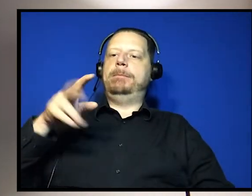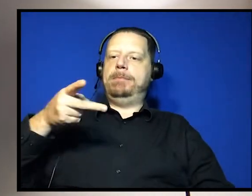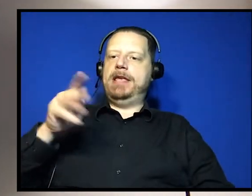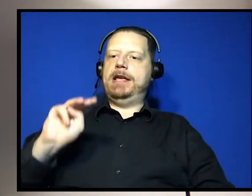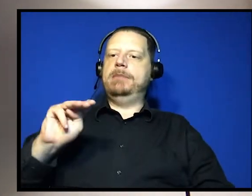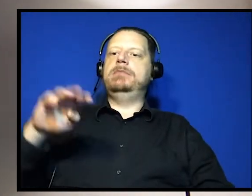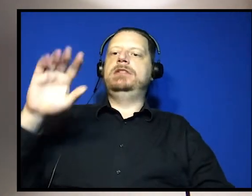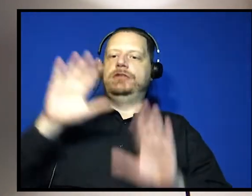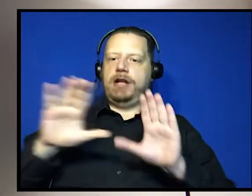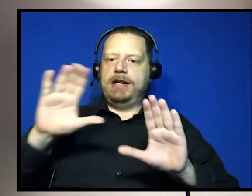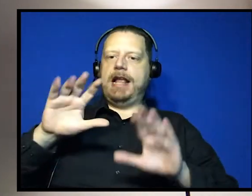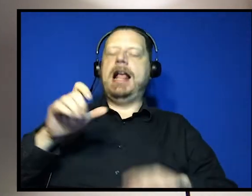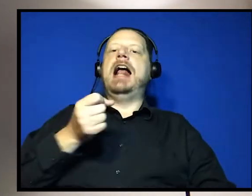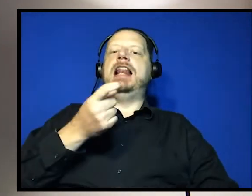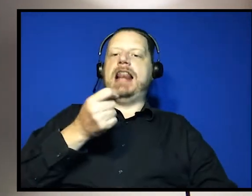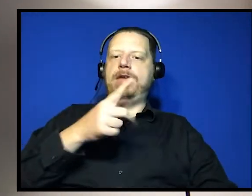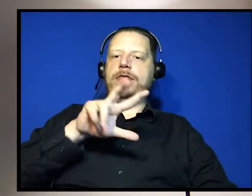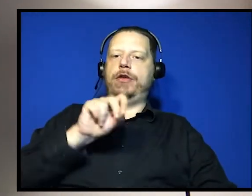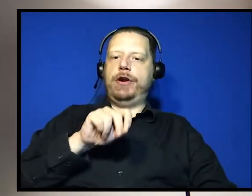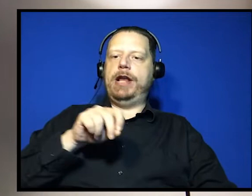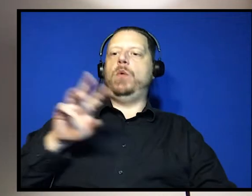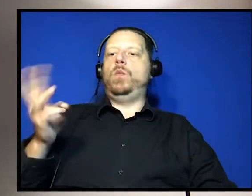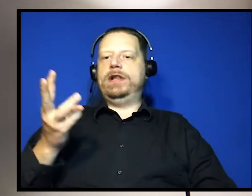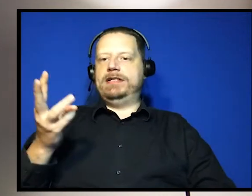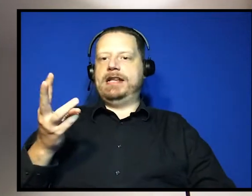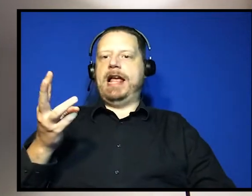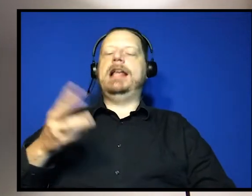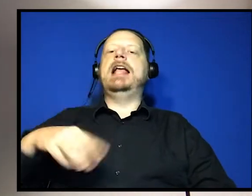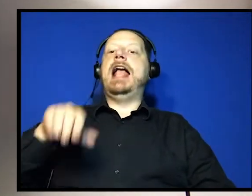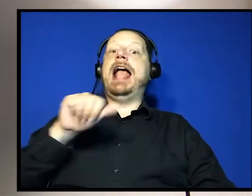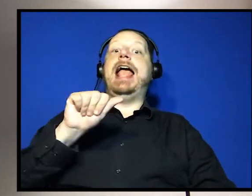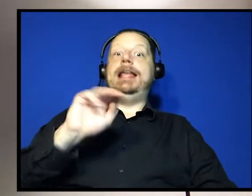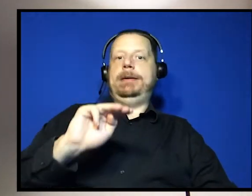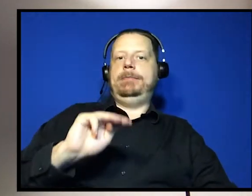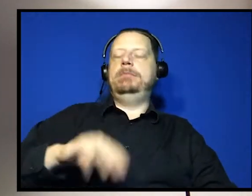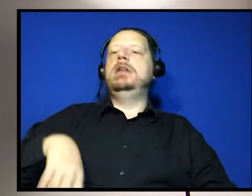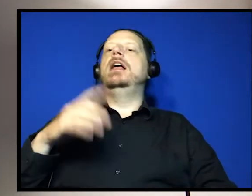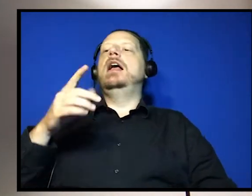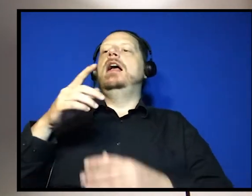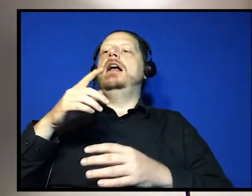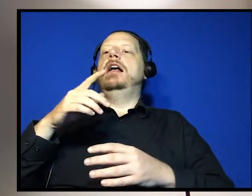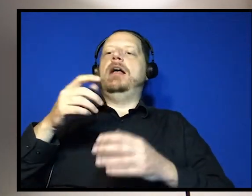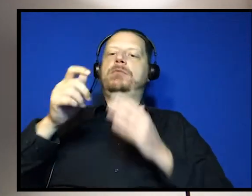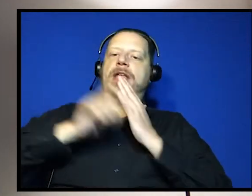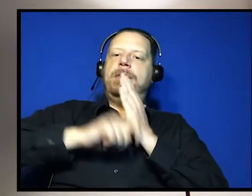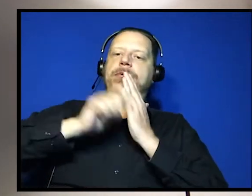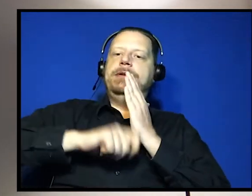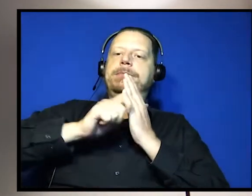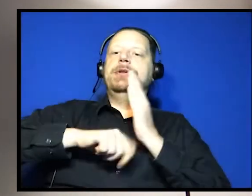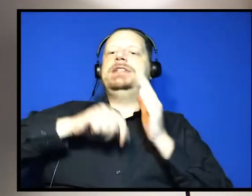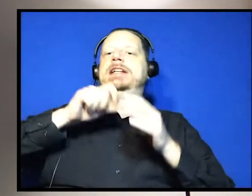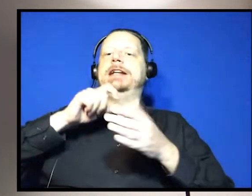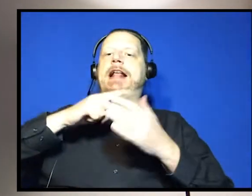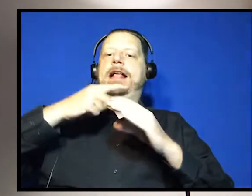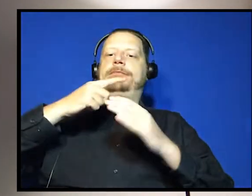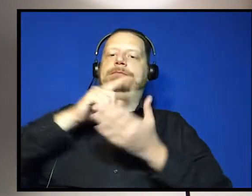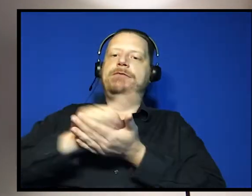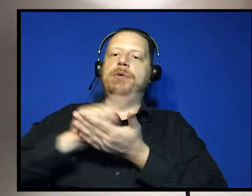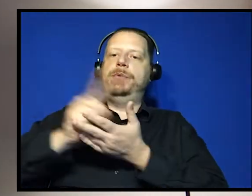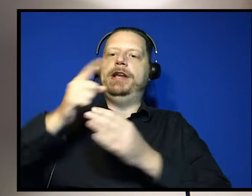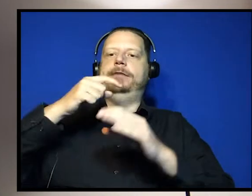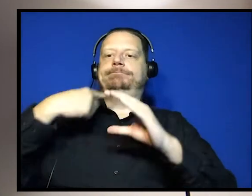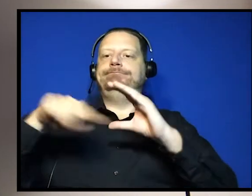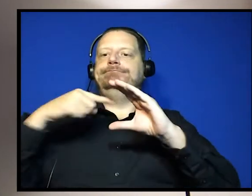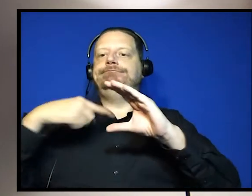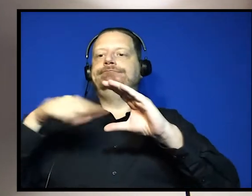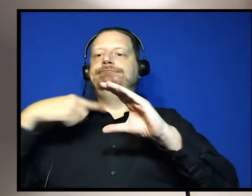at 11 a.m. I urge you to check out the bulletin sent to all members each week by email to see all the opportunities